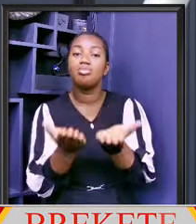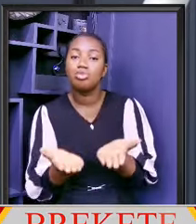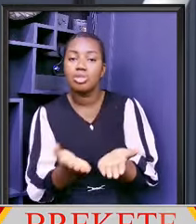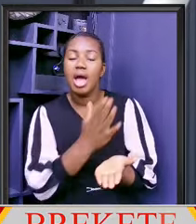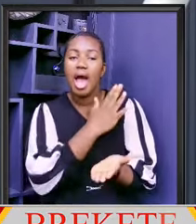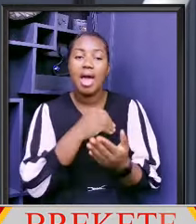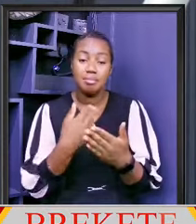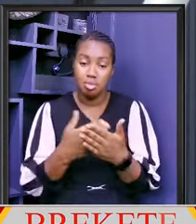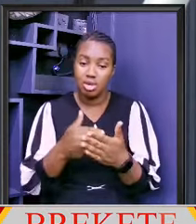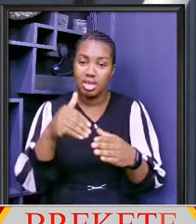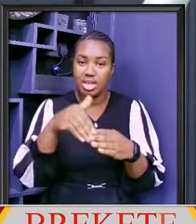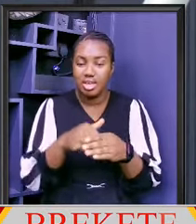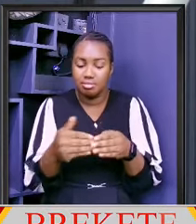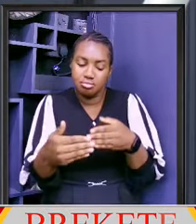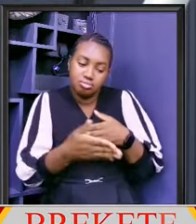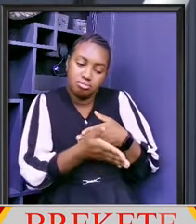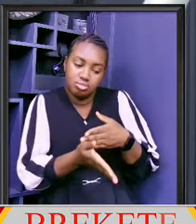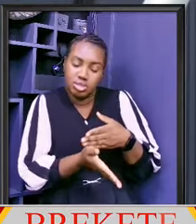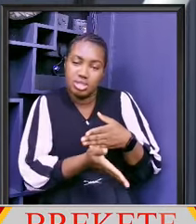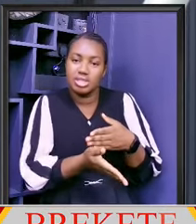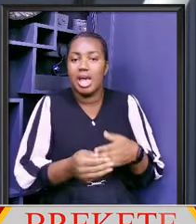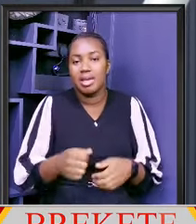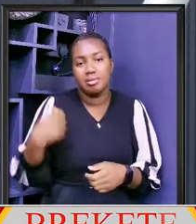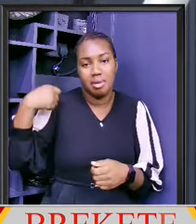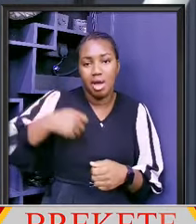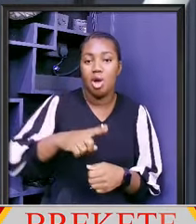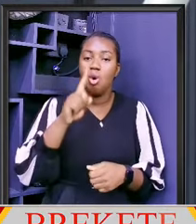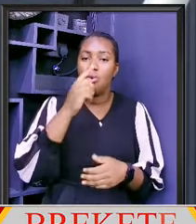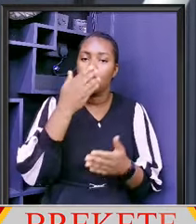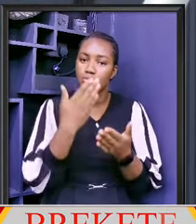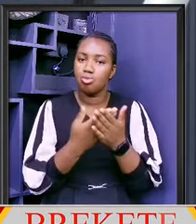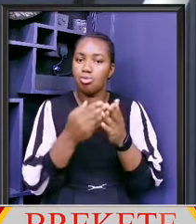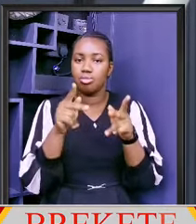bag. One good Samaritan,